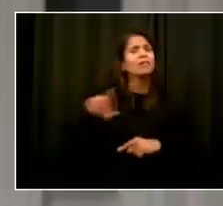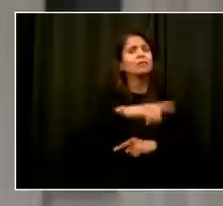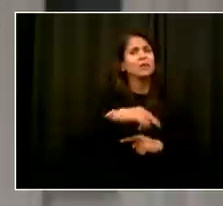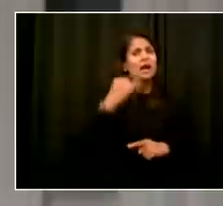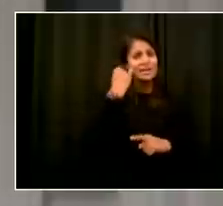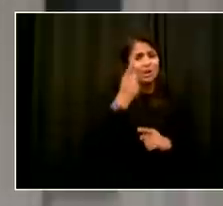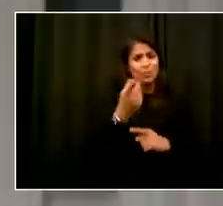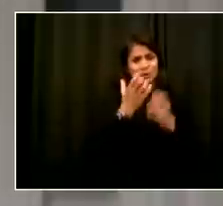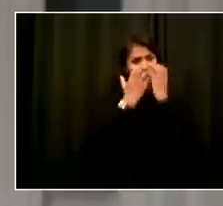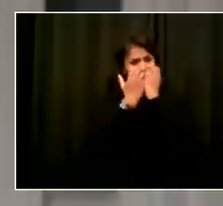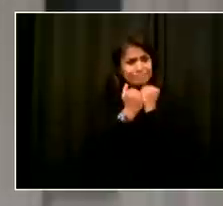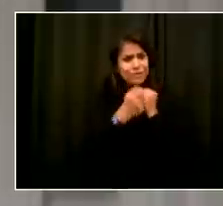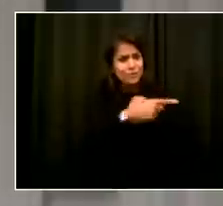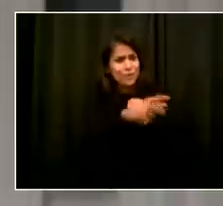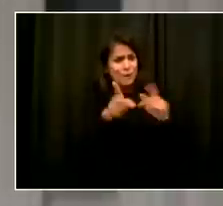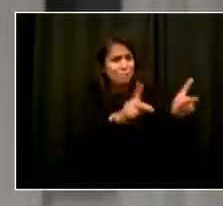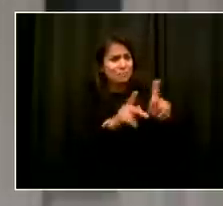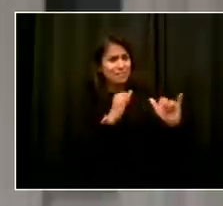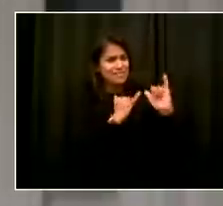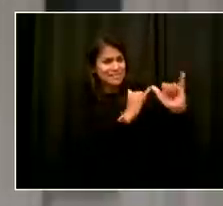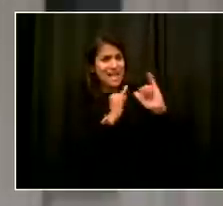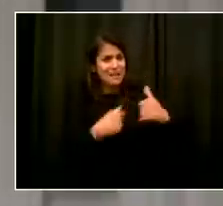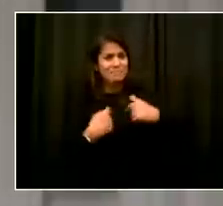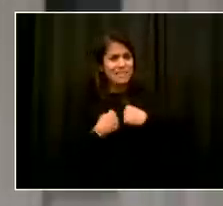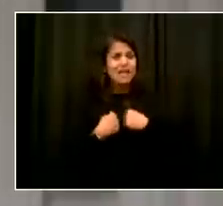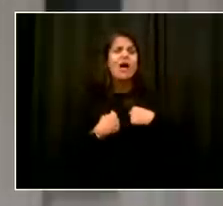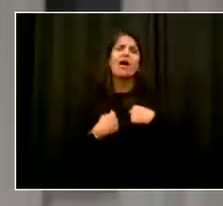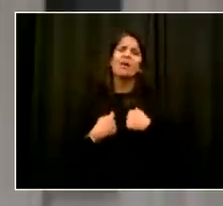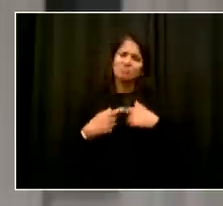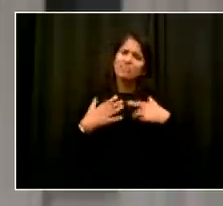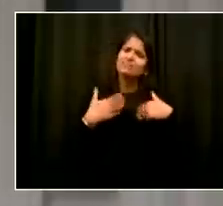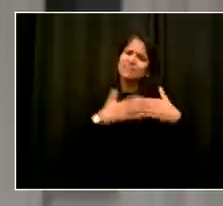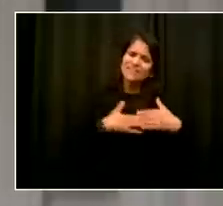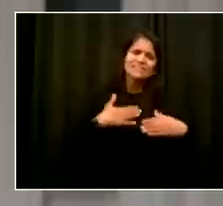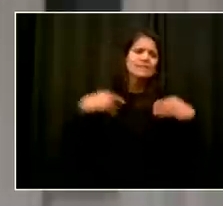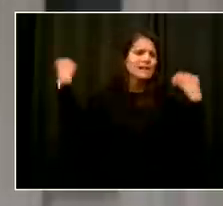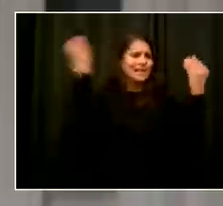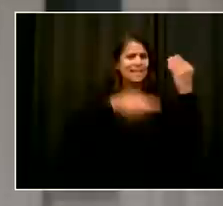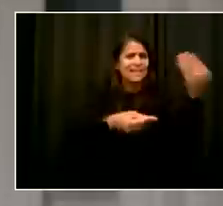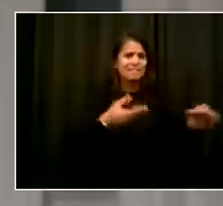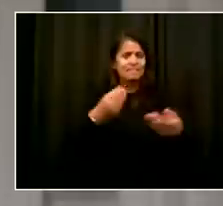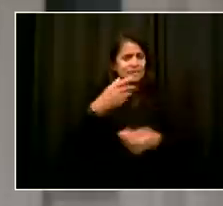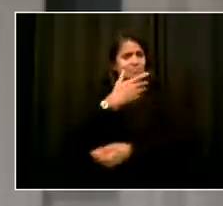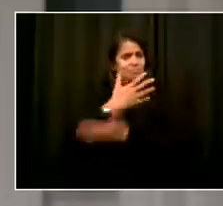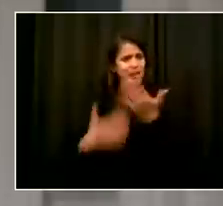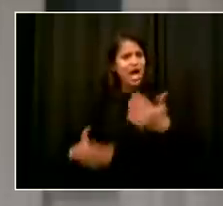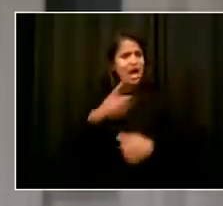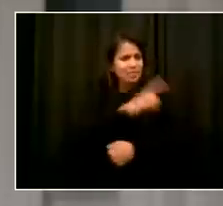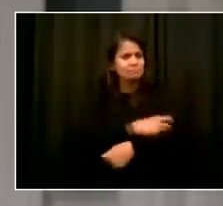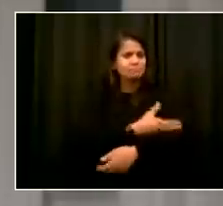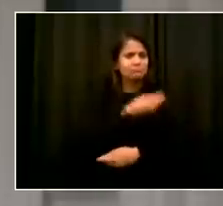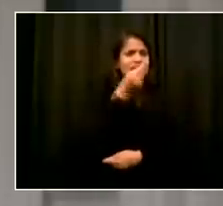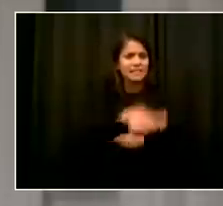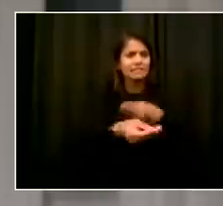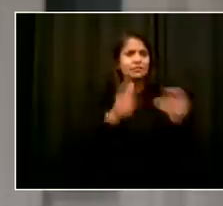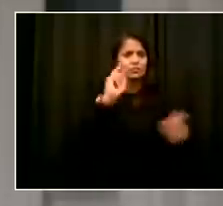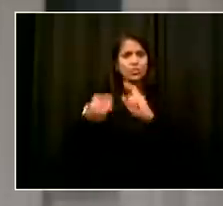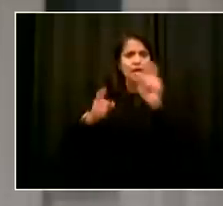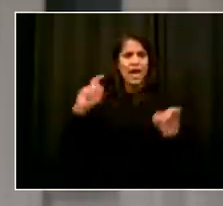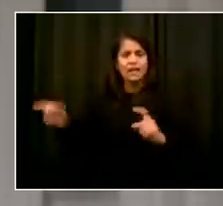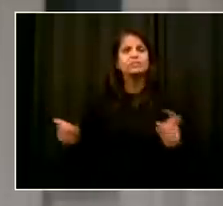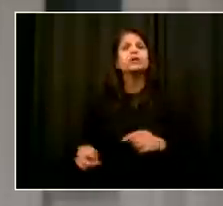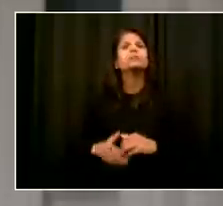so. You can also make the world of difference in not only blood receivers, but their families and friends